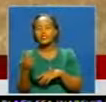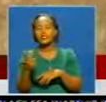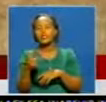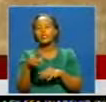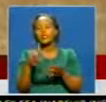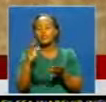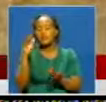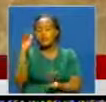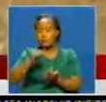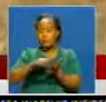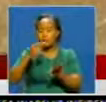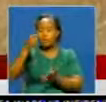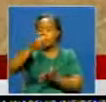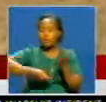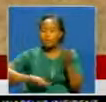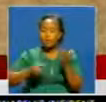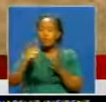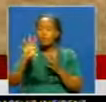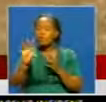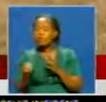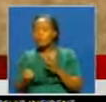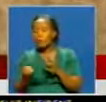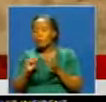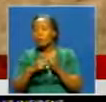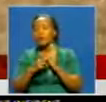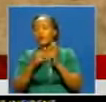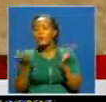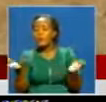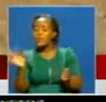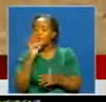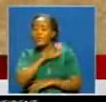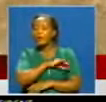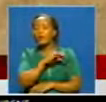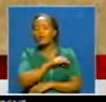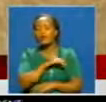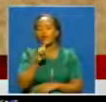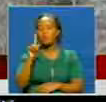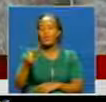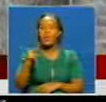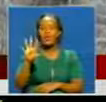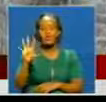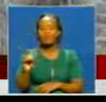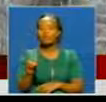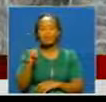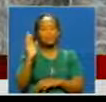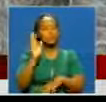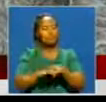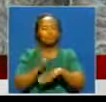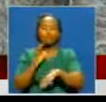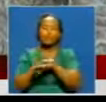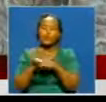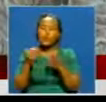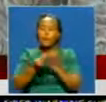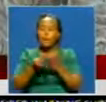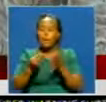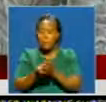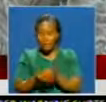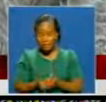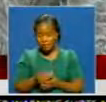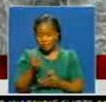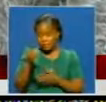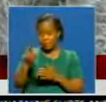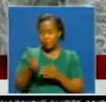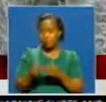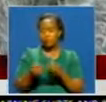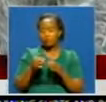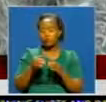cost of 50 bob, you get a margin of 150 shillings. That's almost triple. Unlike other crops, fodder is grown thrice